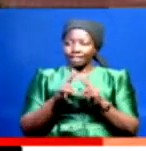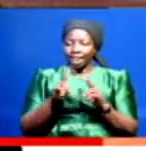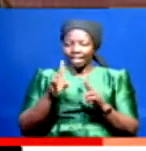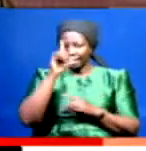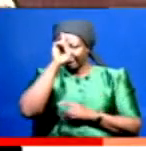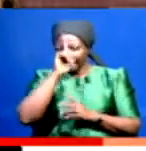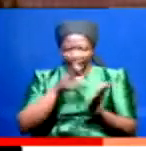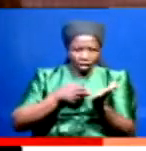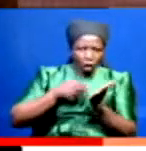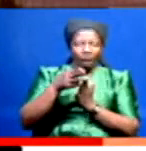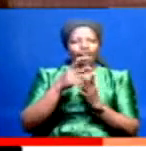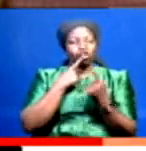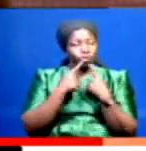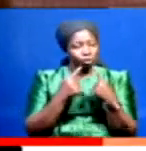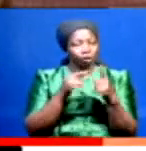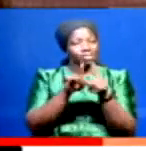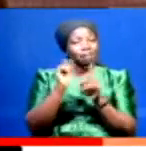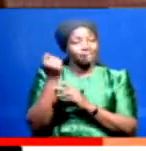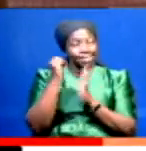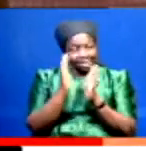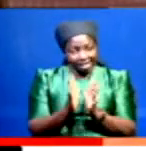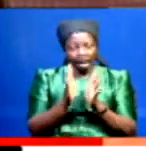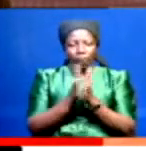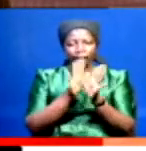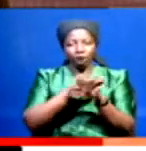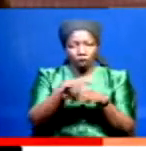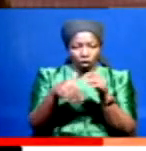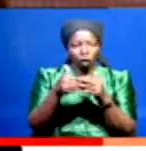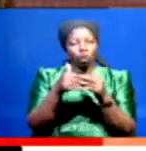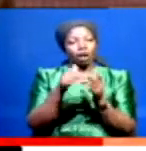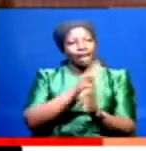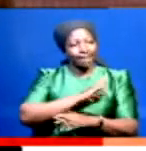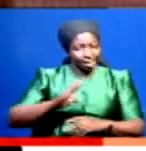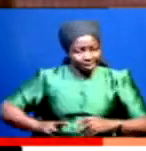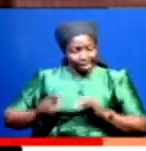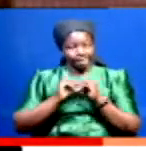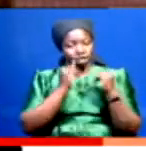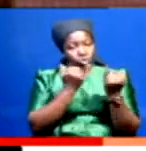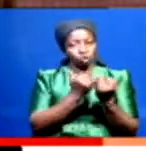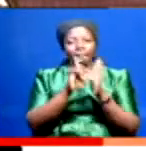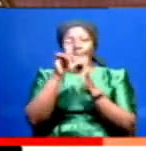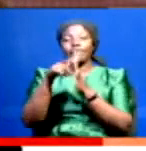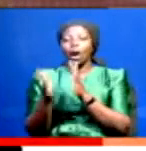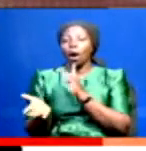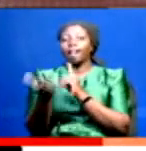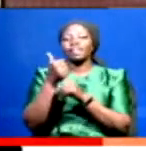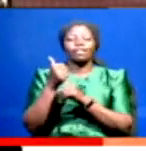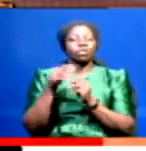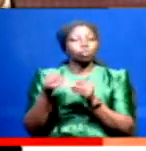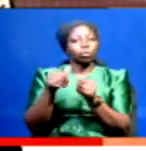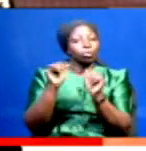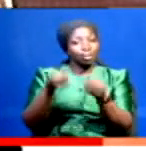conversation as Kenyans with all the religious bodies, we will definitely arrive at a solution. I can tell you we have a